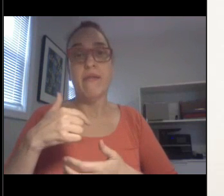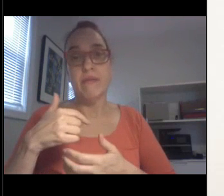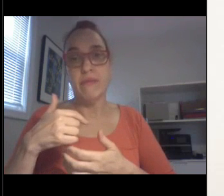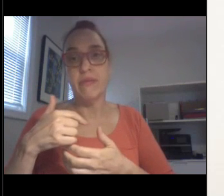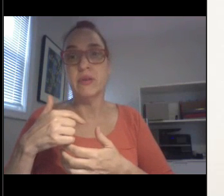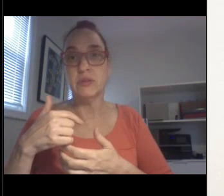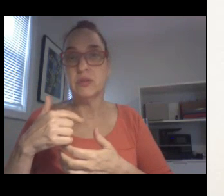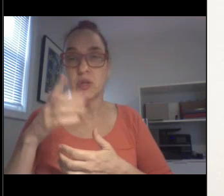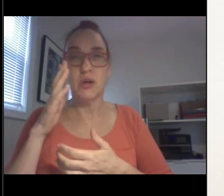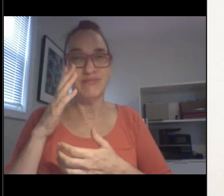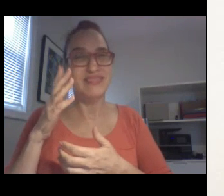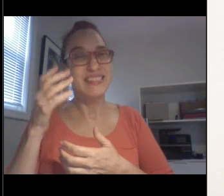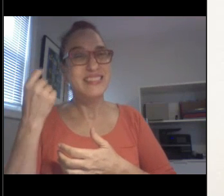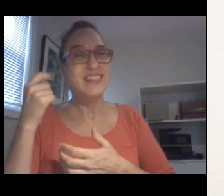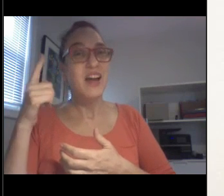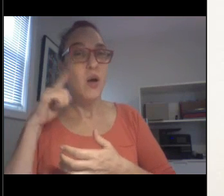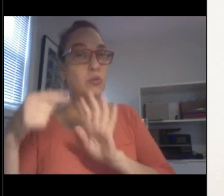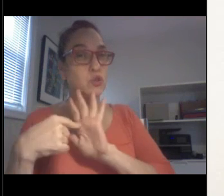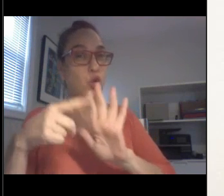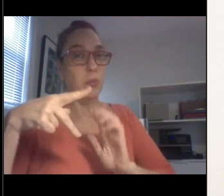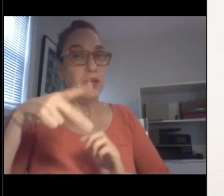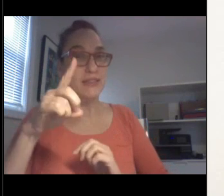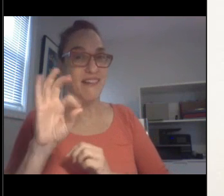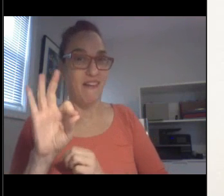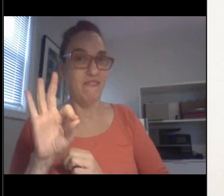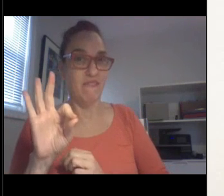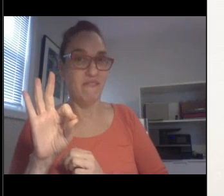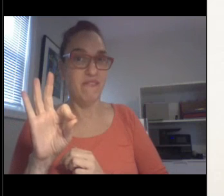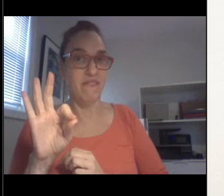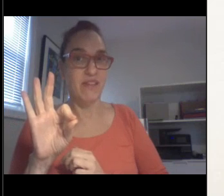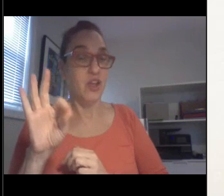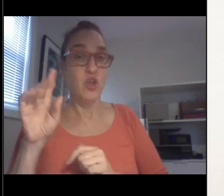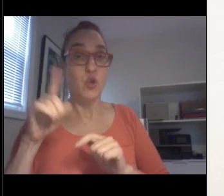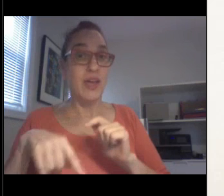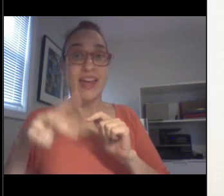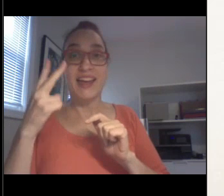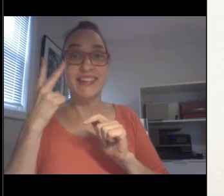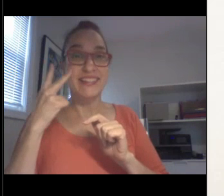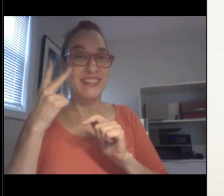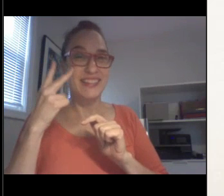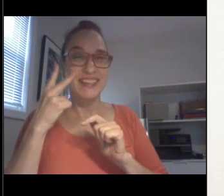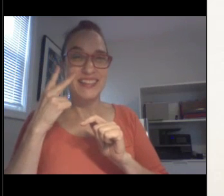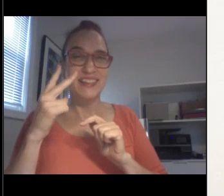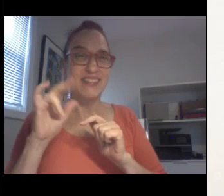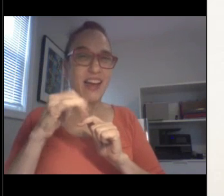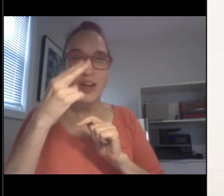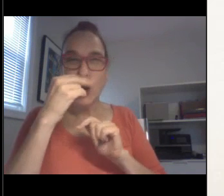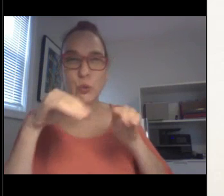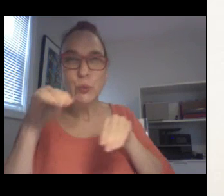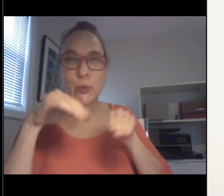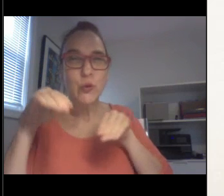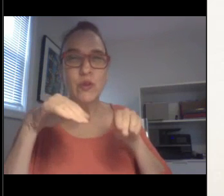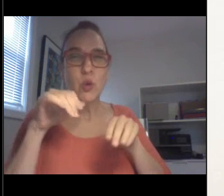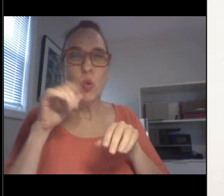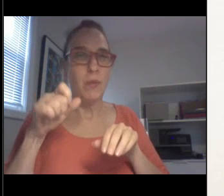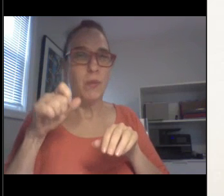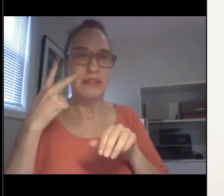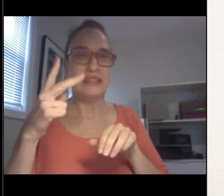slideshow. So I had them animated. You're not going to be able to see the animations. You're just going to see everything as it initially starts.